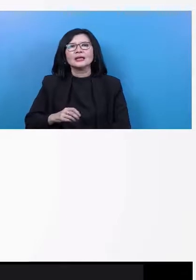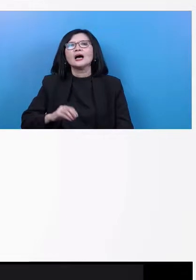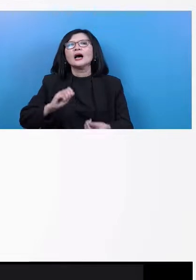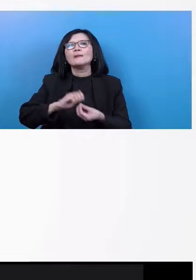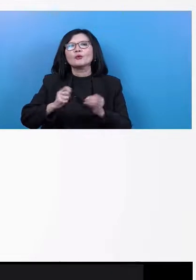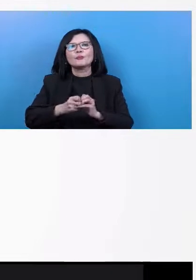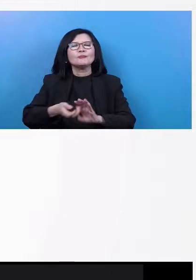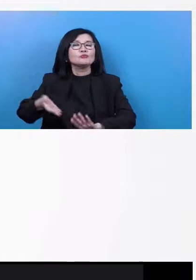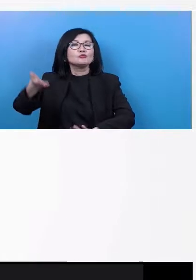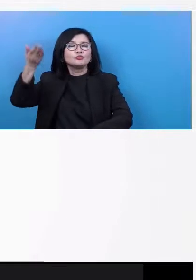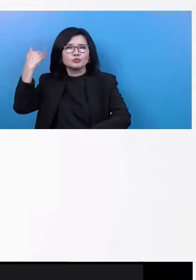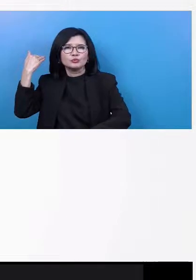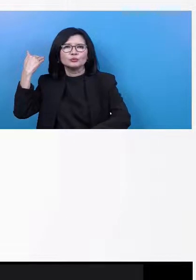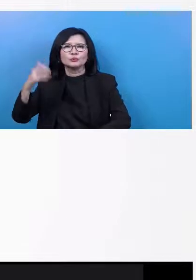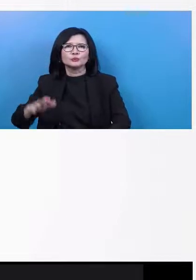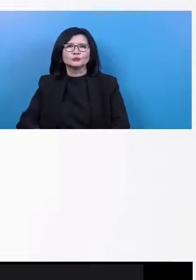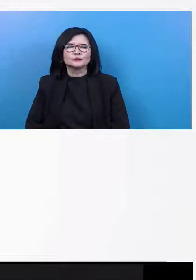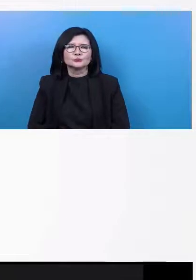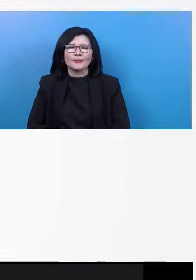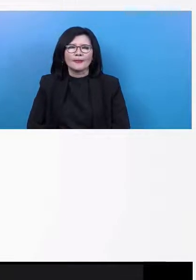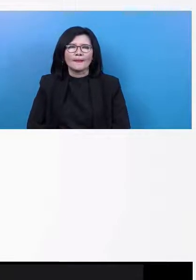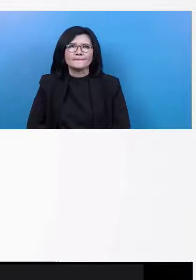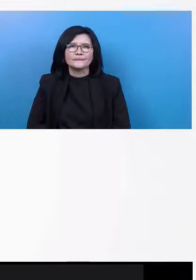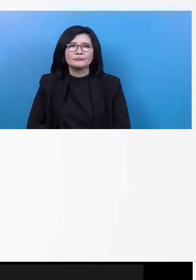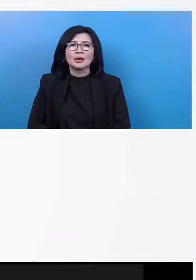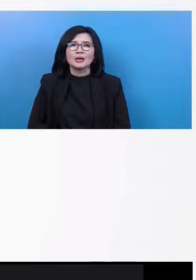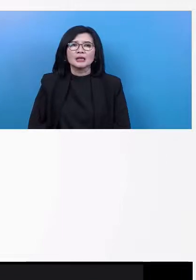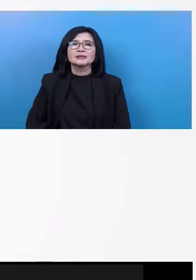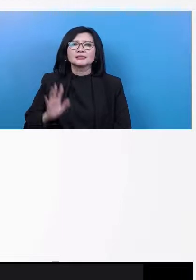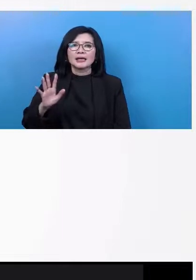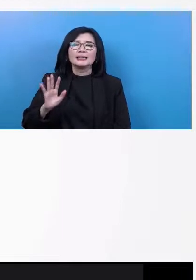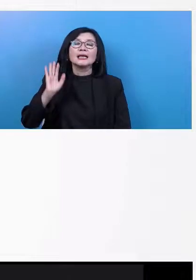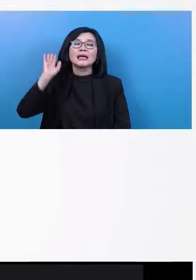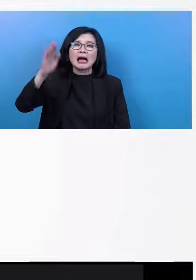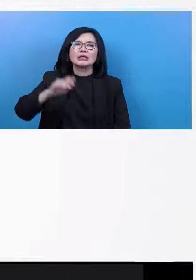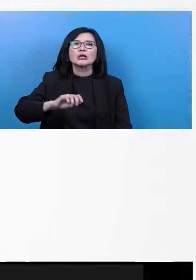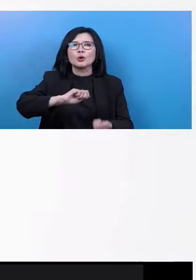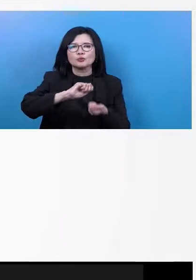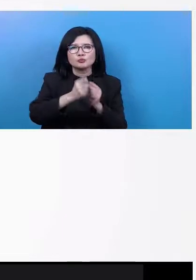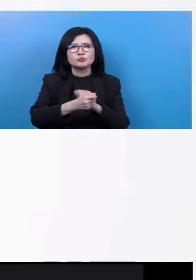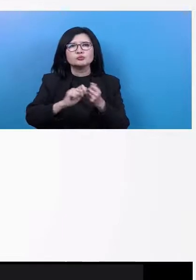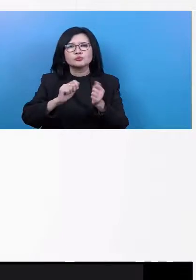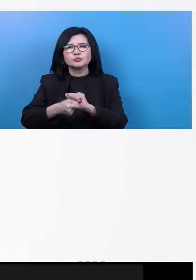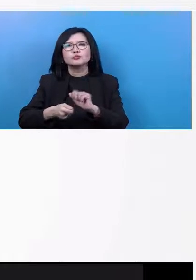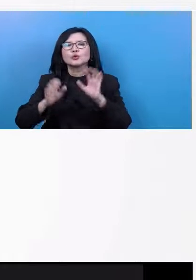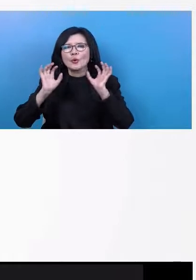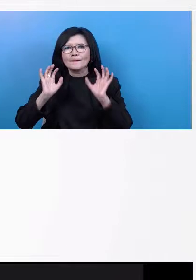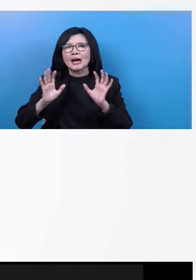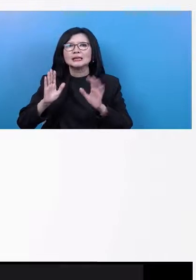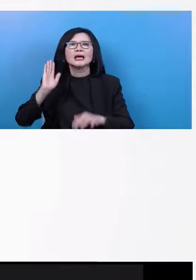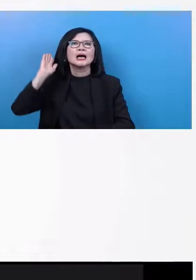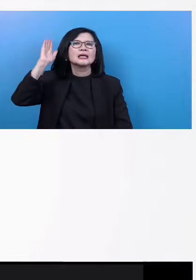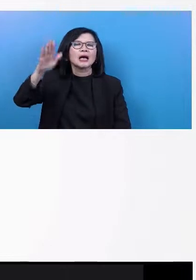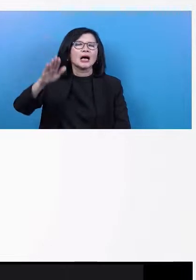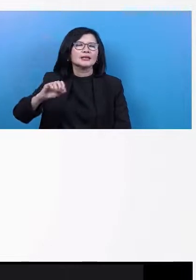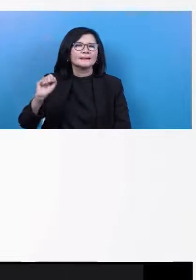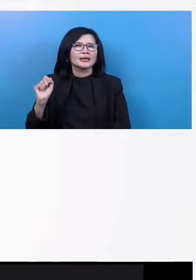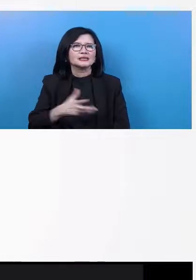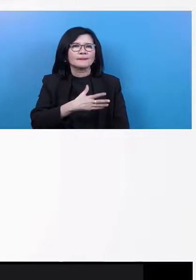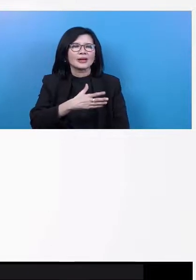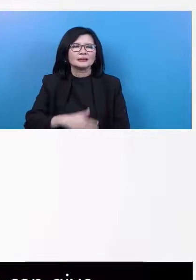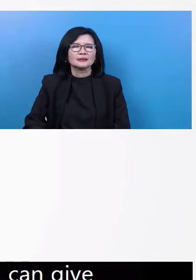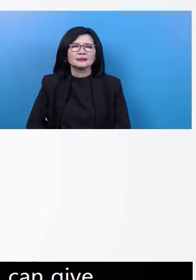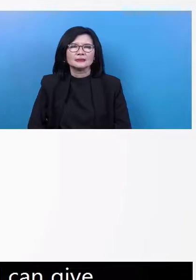comfort, there is a lot of change coming, and it's happening much quicker than even I expected. It's almost doubling every